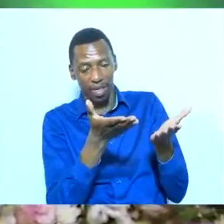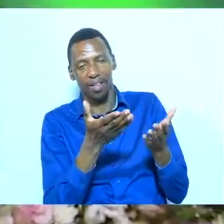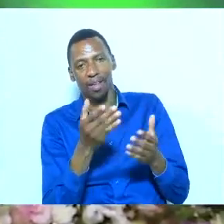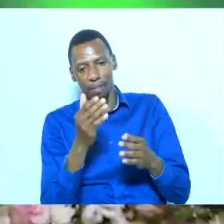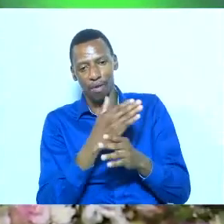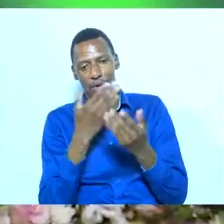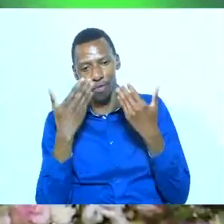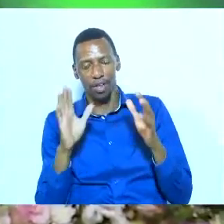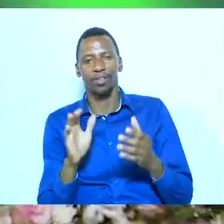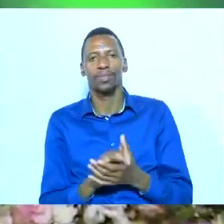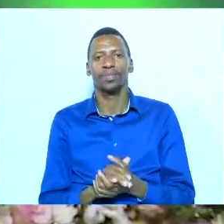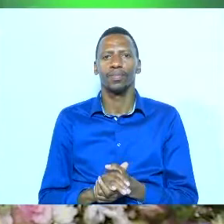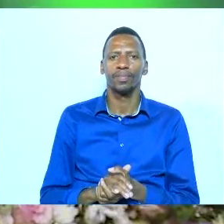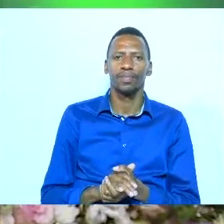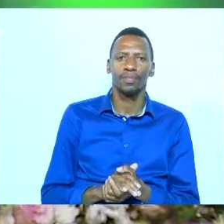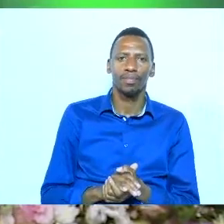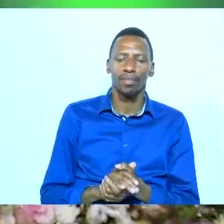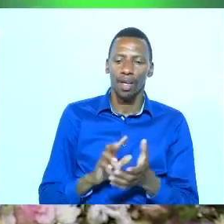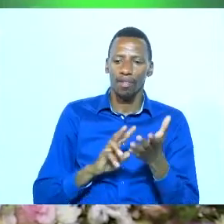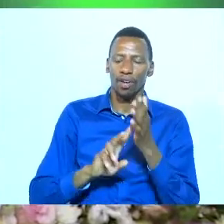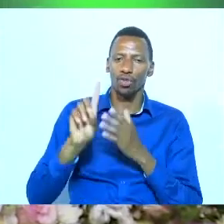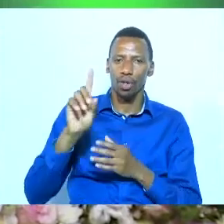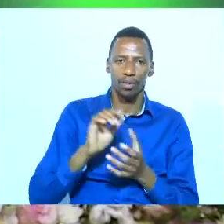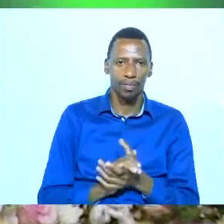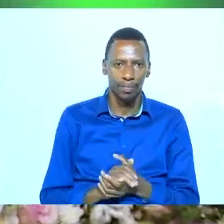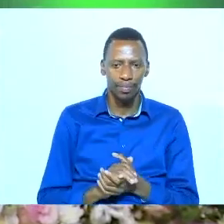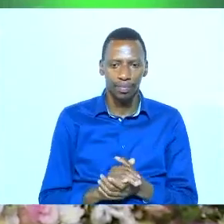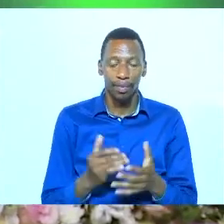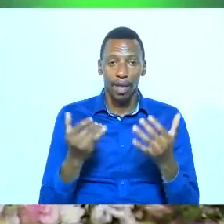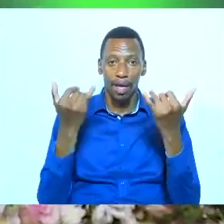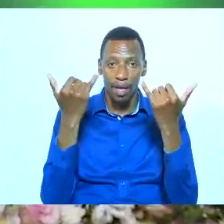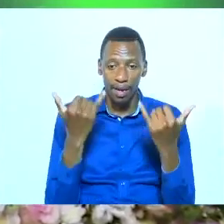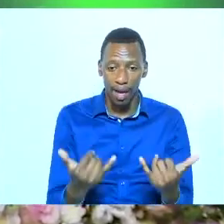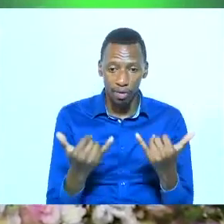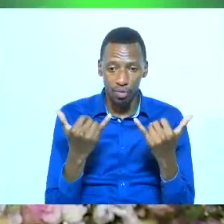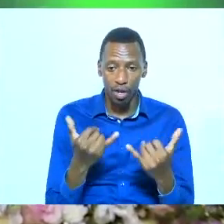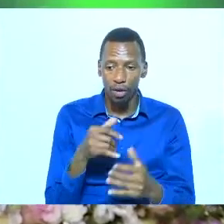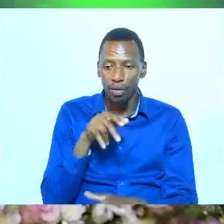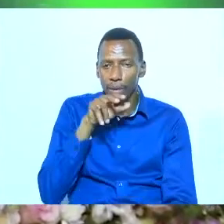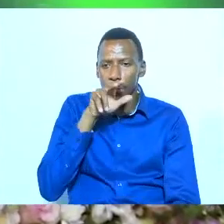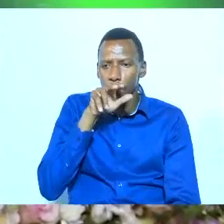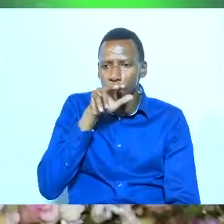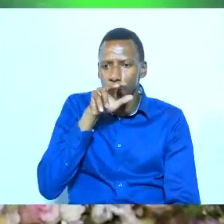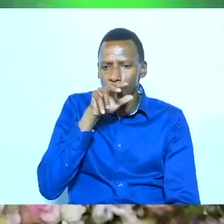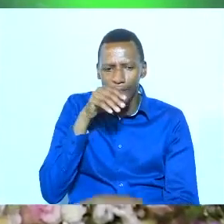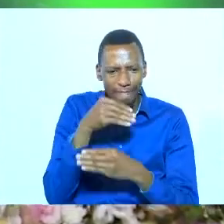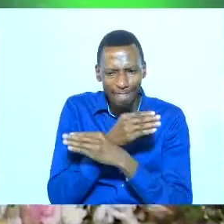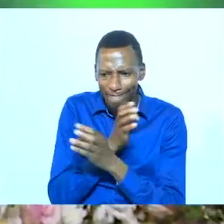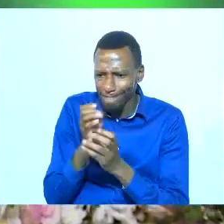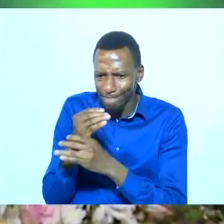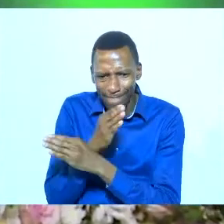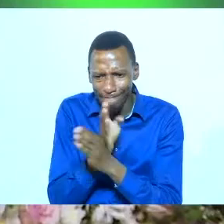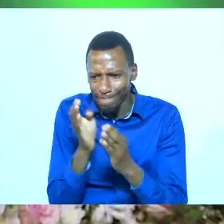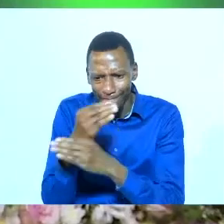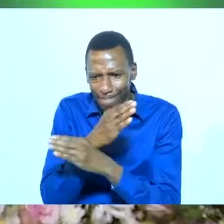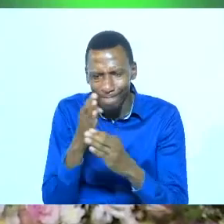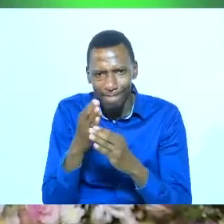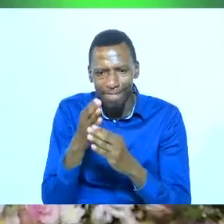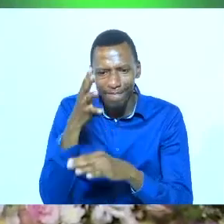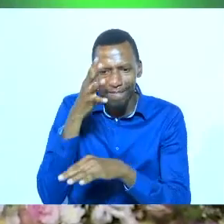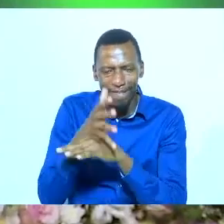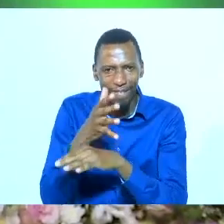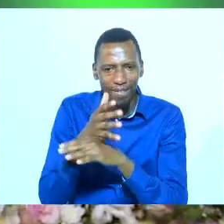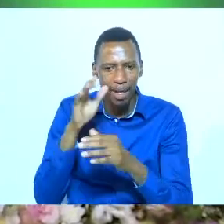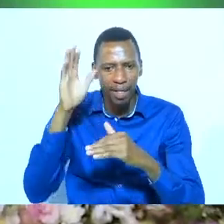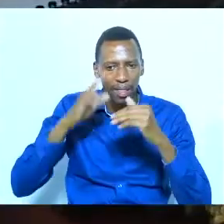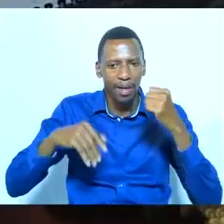conclude. Now, verse 1. Now the serpent was more crafty than any other beast of the field that